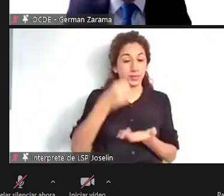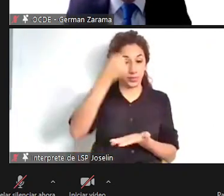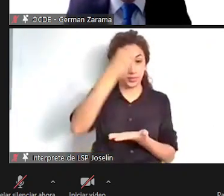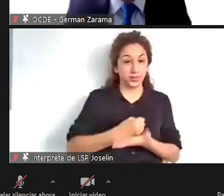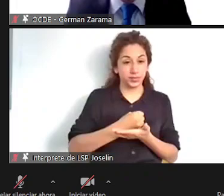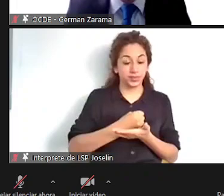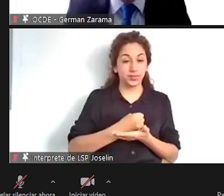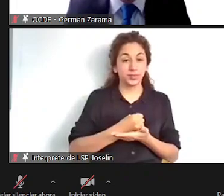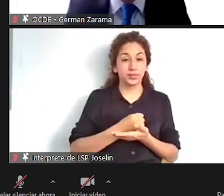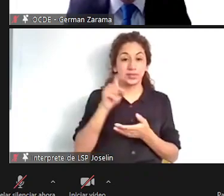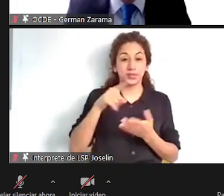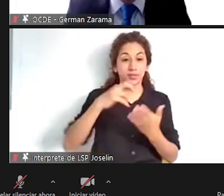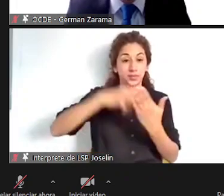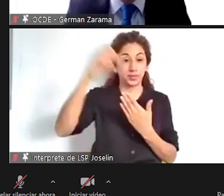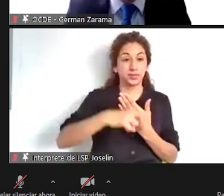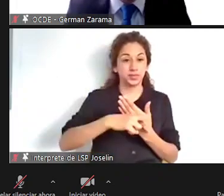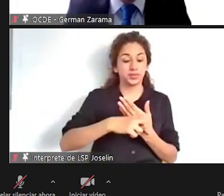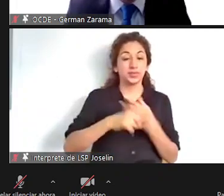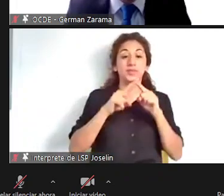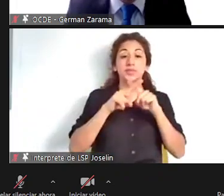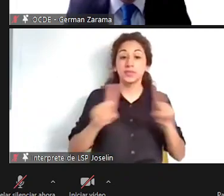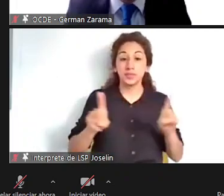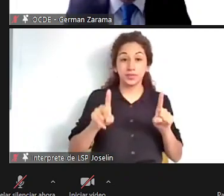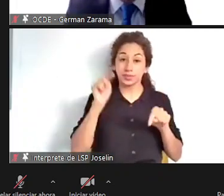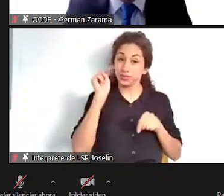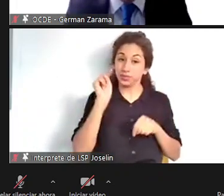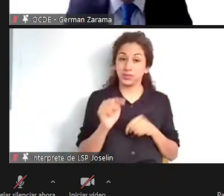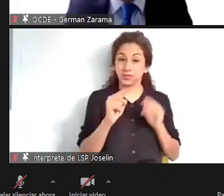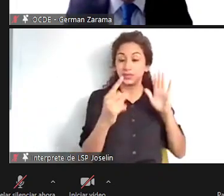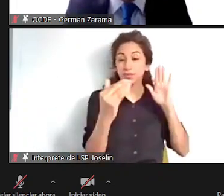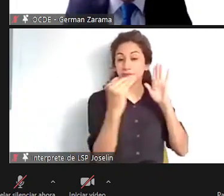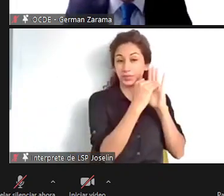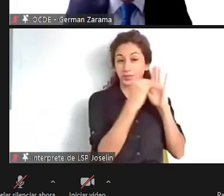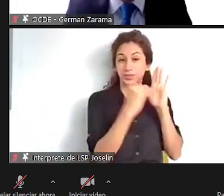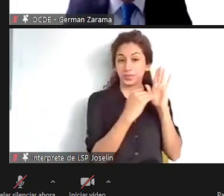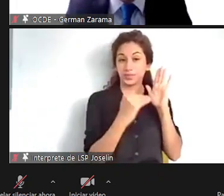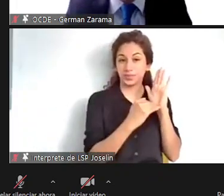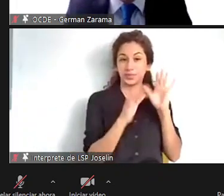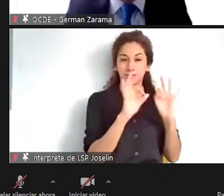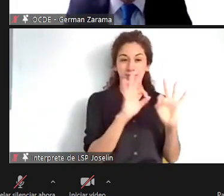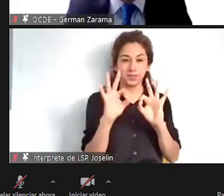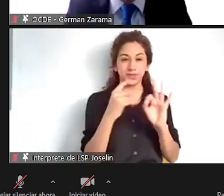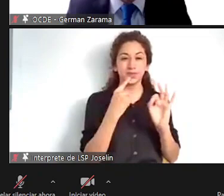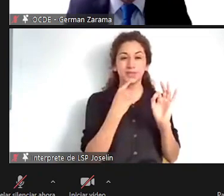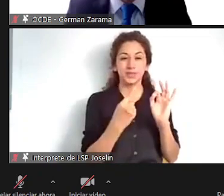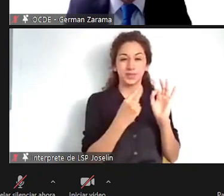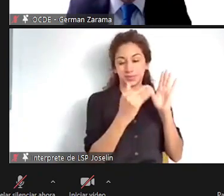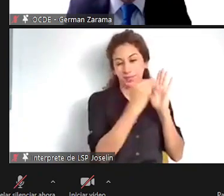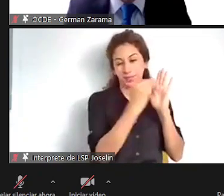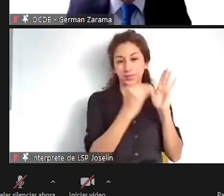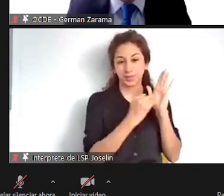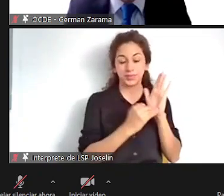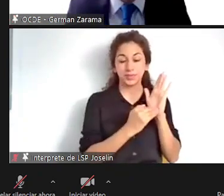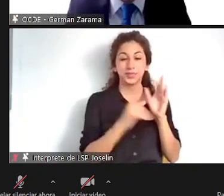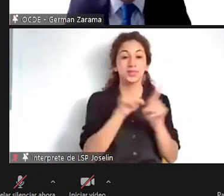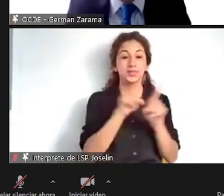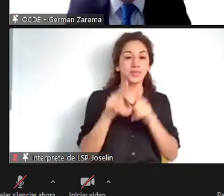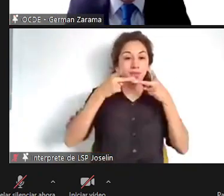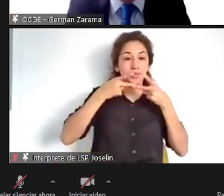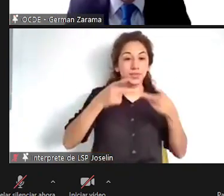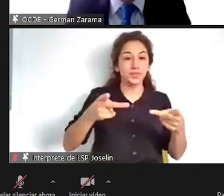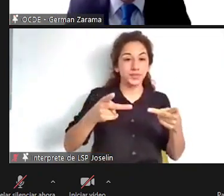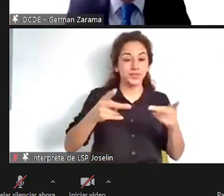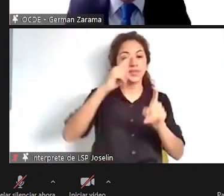have the approval of this plan and the one hand but with these concepts that we have mentioned and that we have